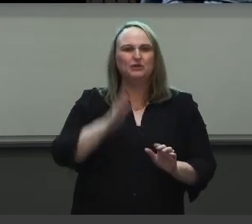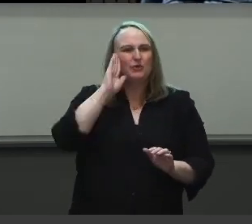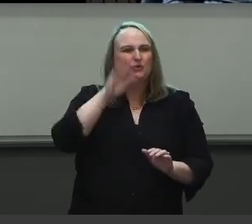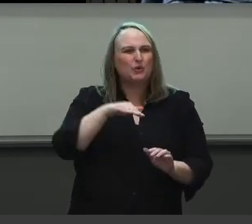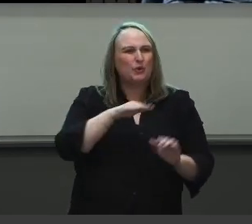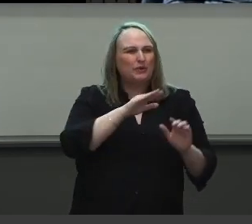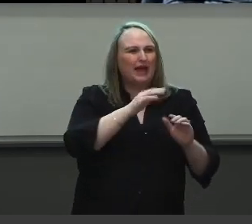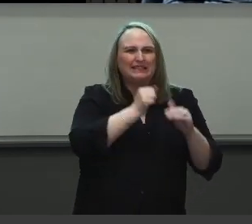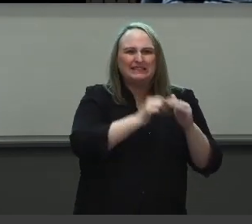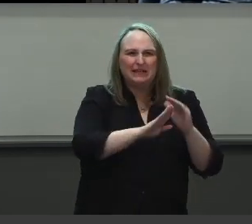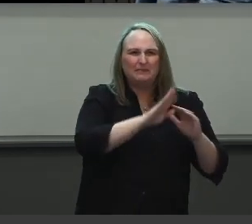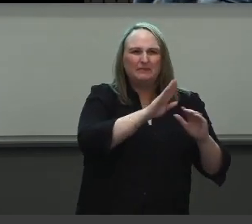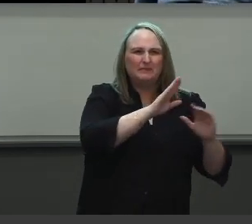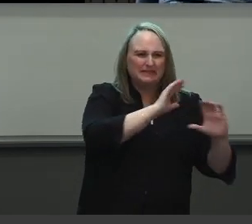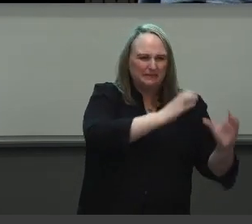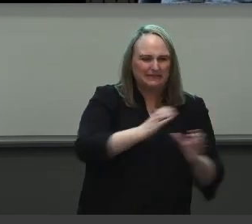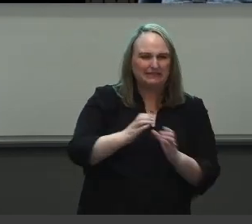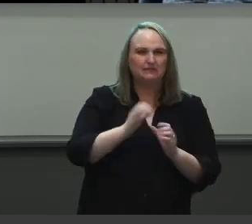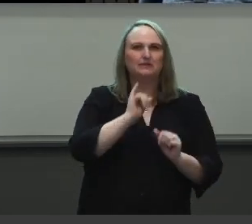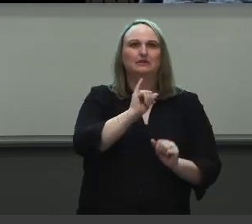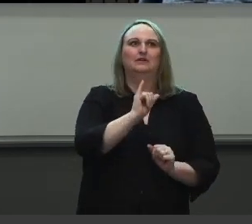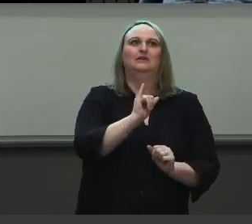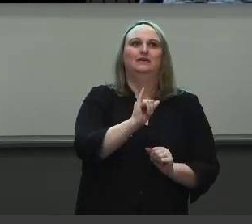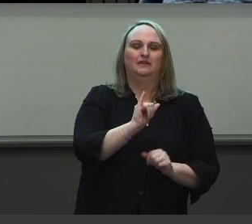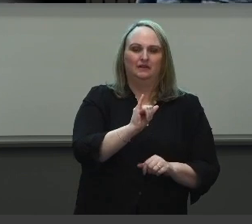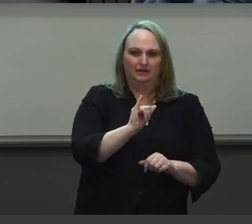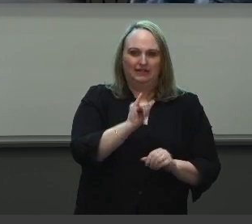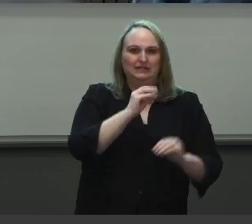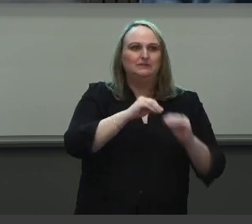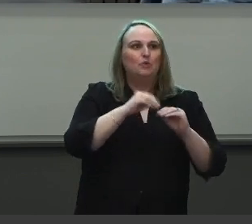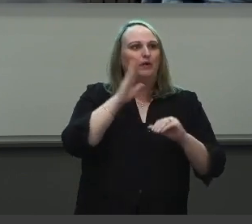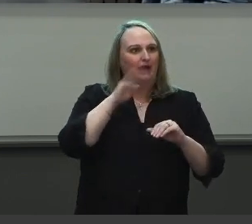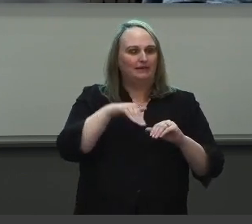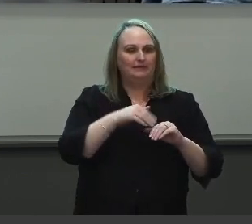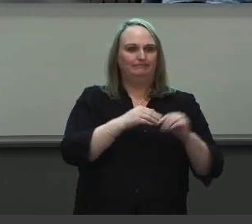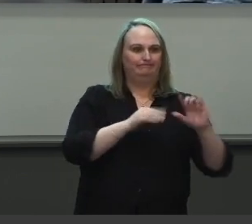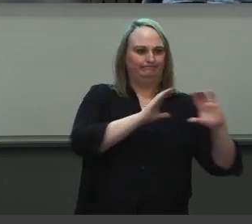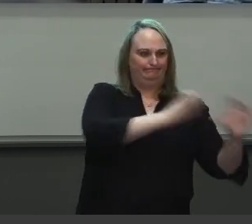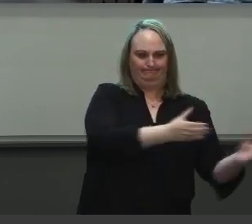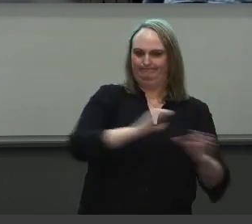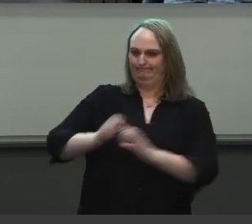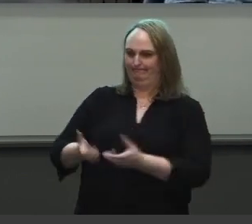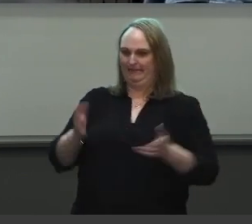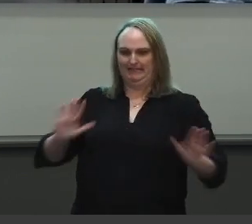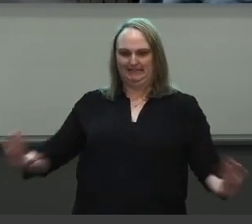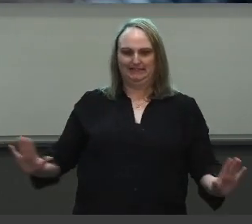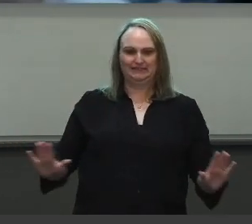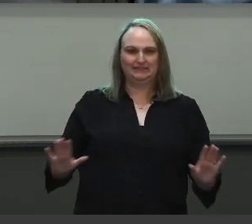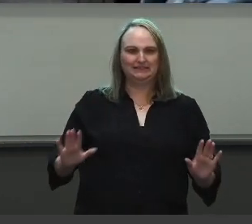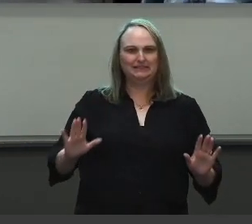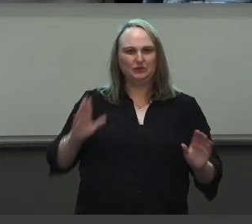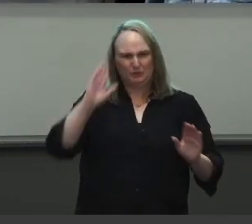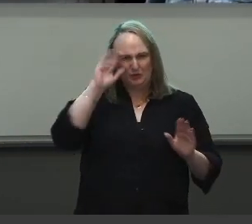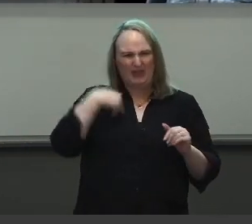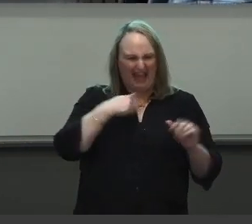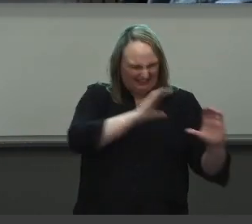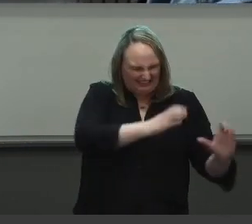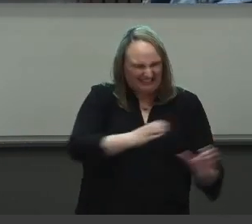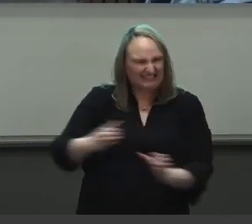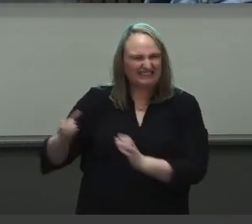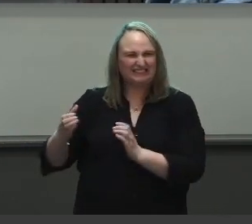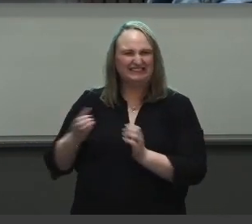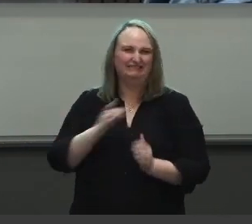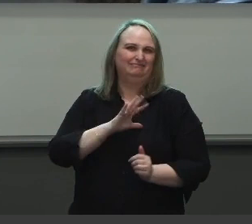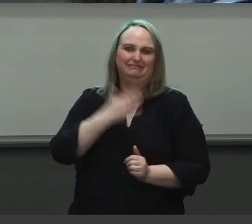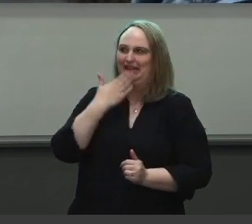and more to just a sensory profile than you're one or the other is just, it's really wonderful. So thank you for this. Yeah.